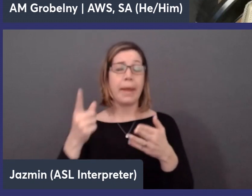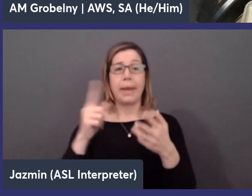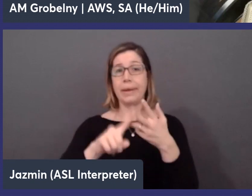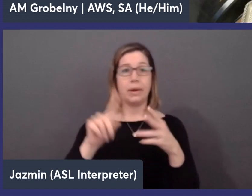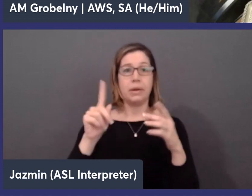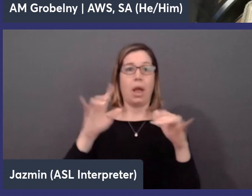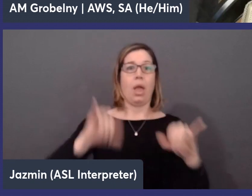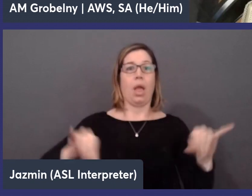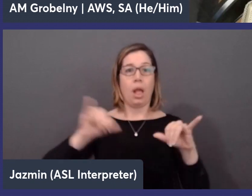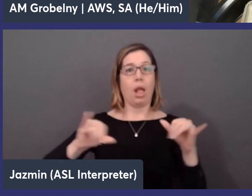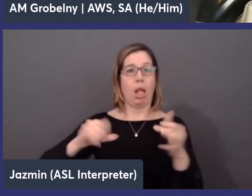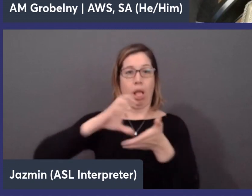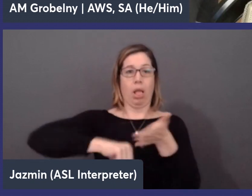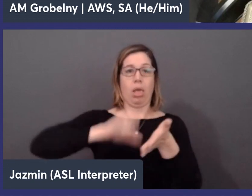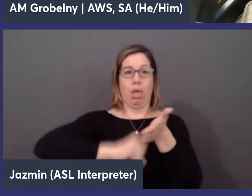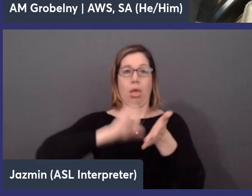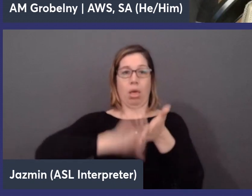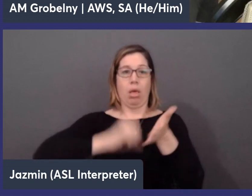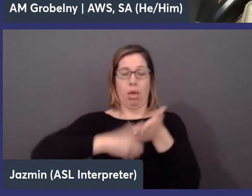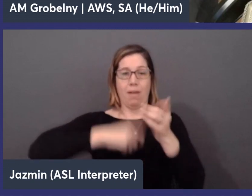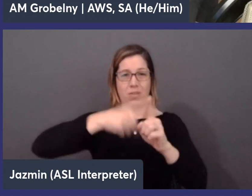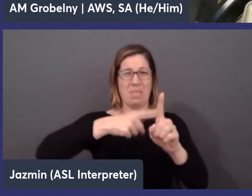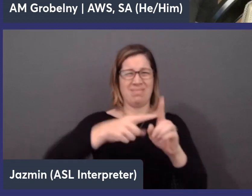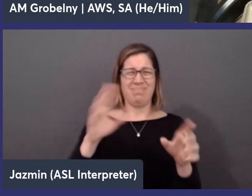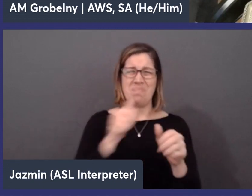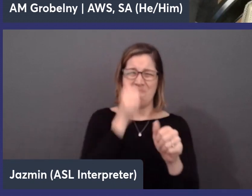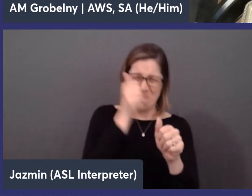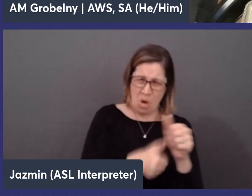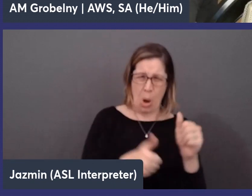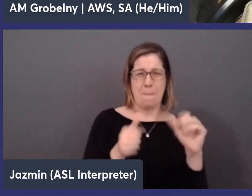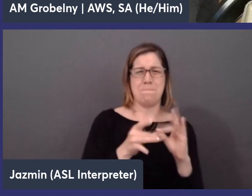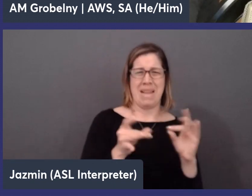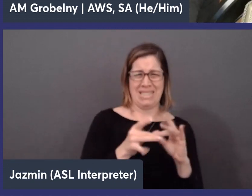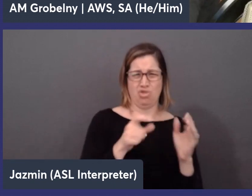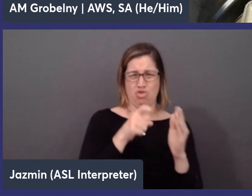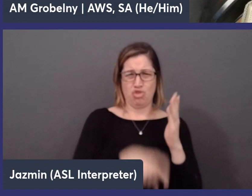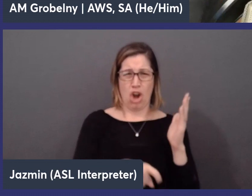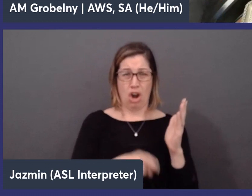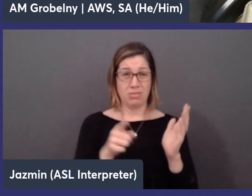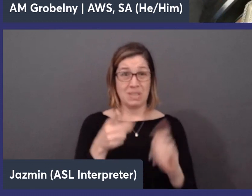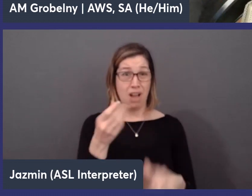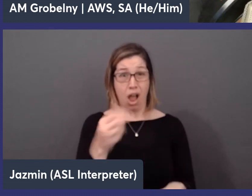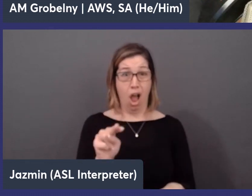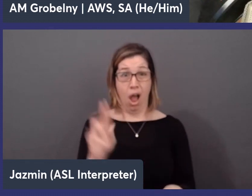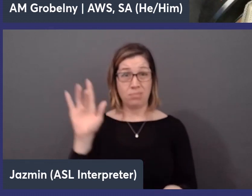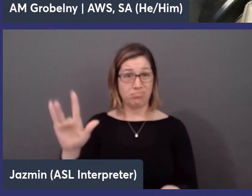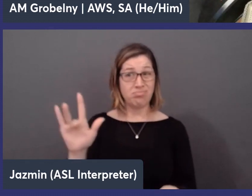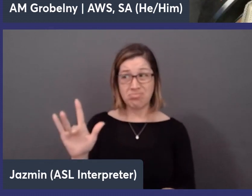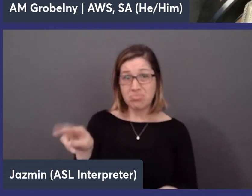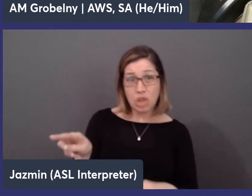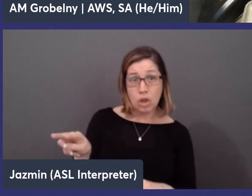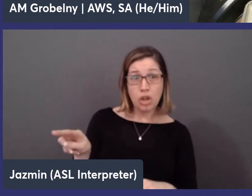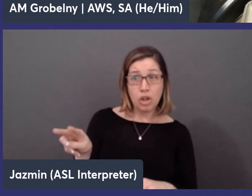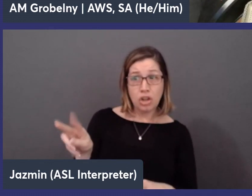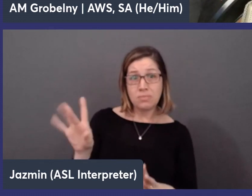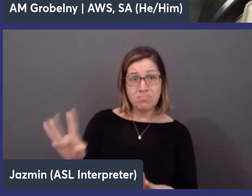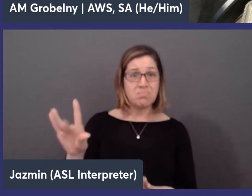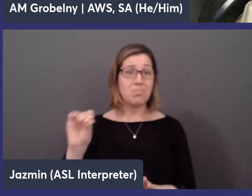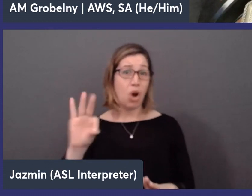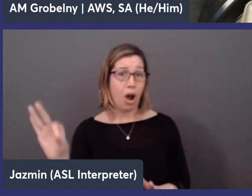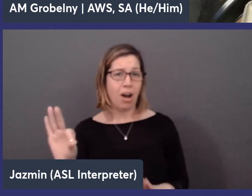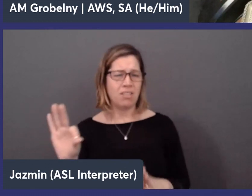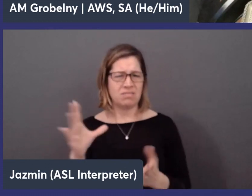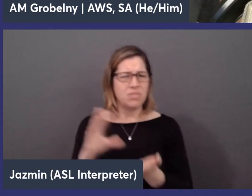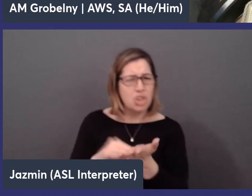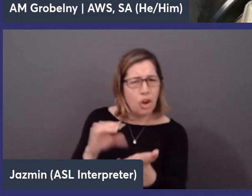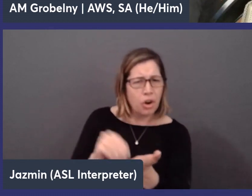charges, anything. It's just a charge per message, so you can flip it on, see what it tells you, flip it off, give it a shot, see what you learn,